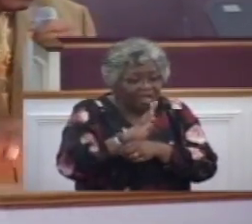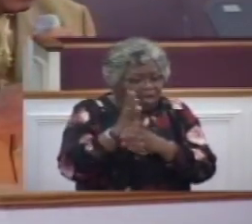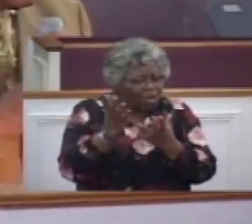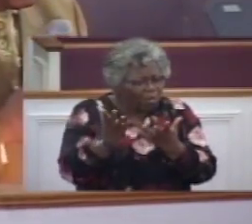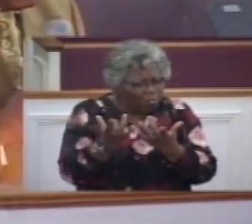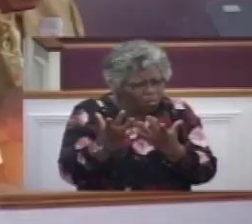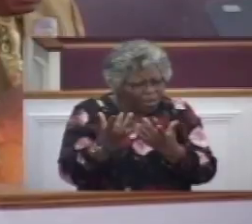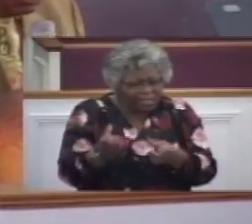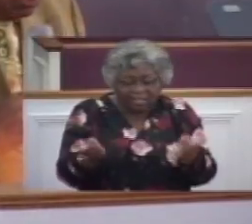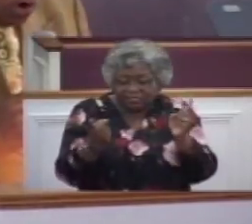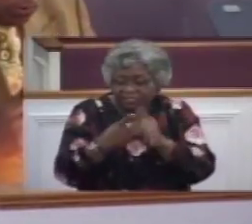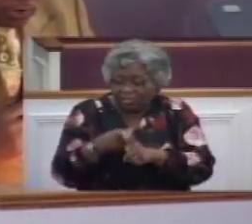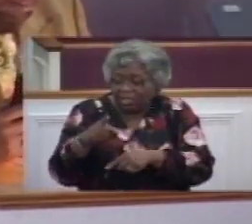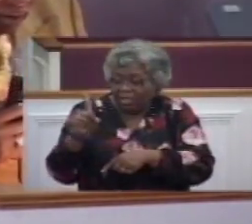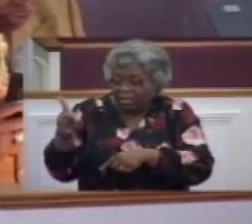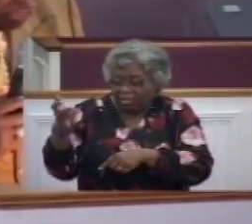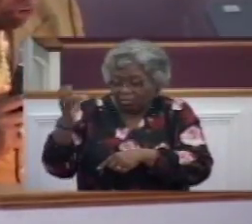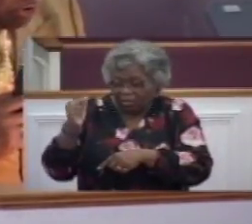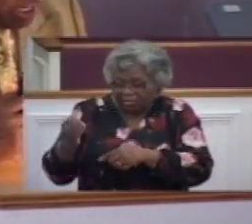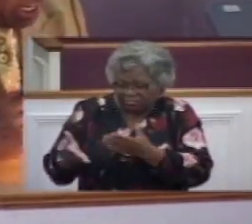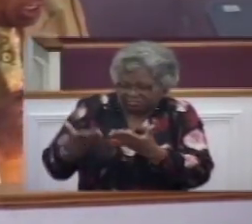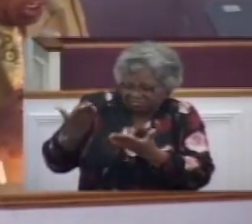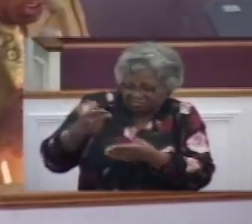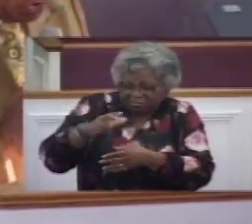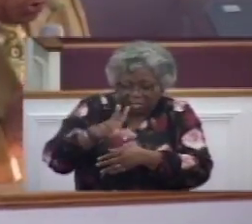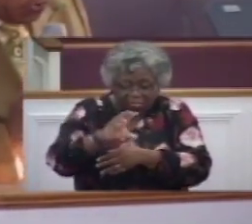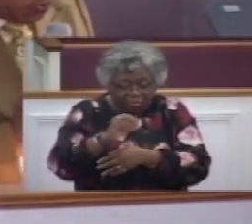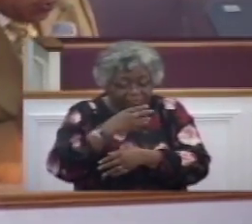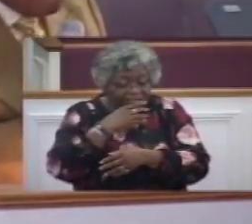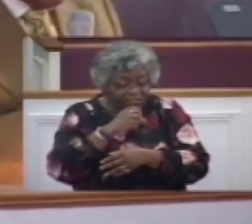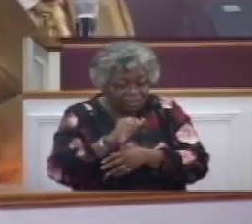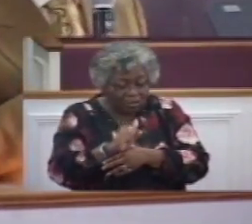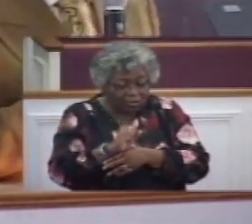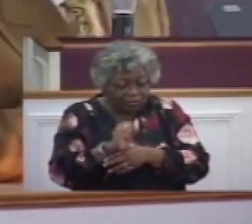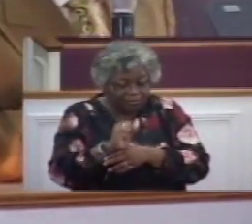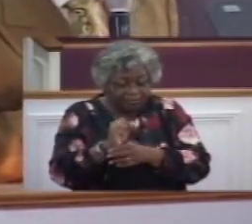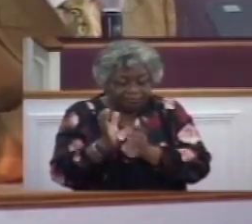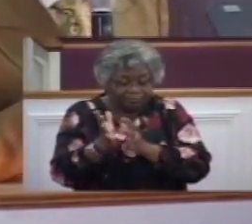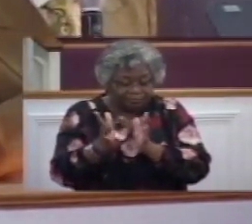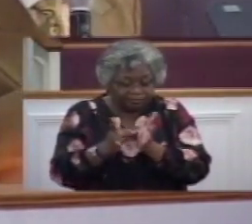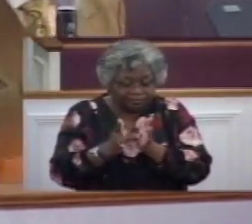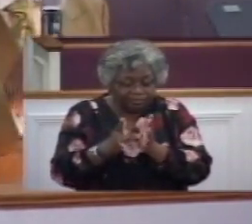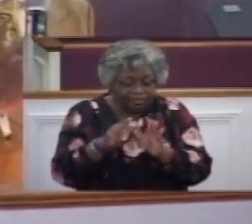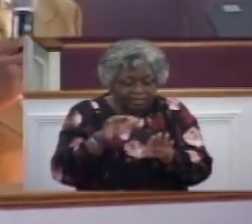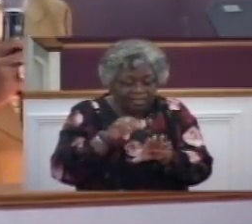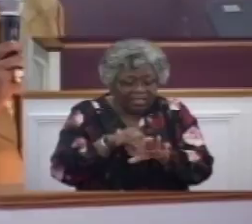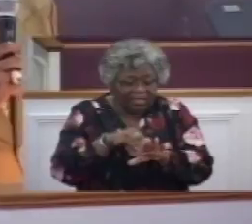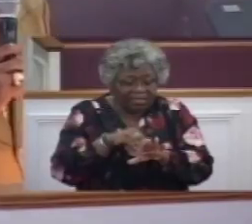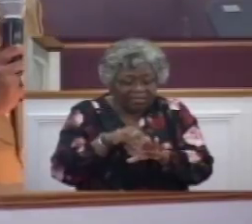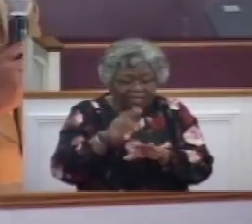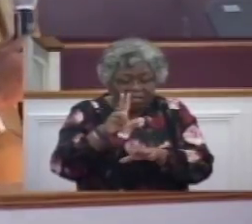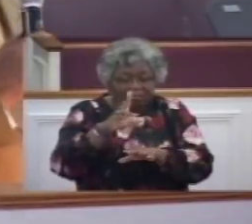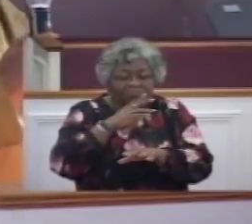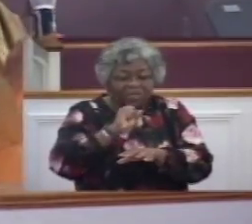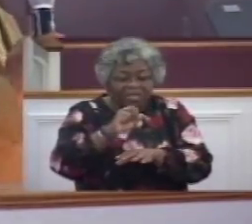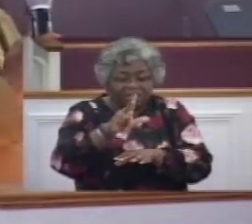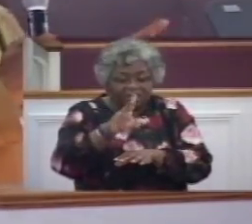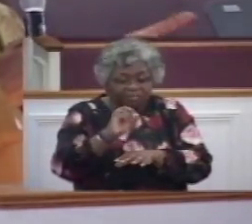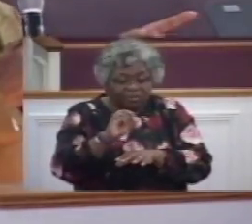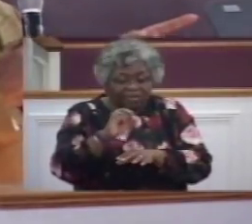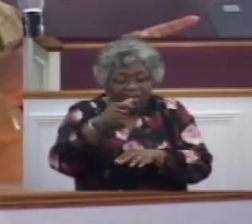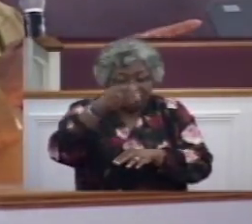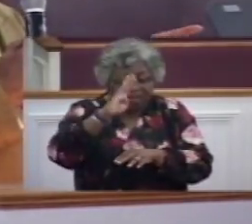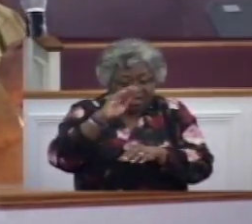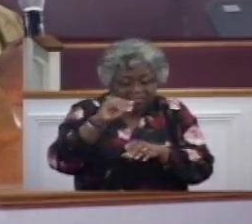waited until he was about 30 years old. And at age 30, God sends